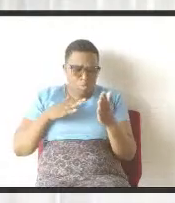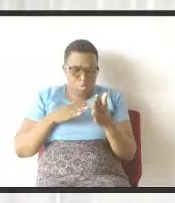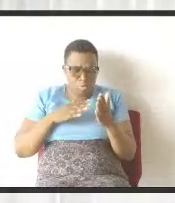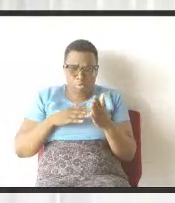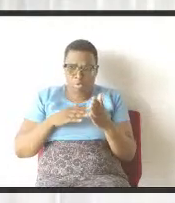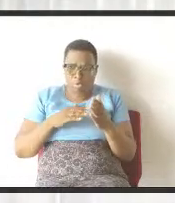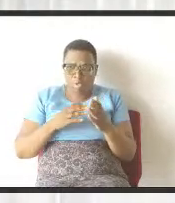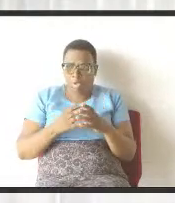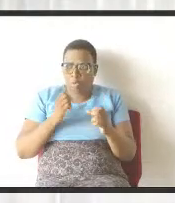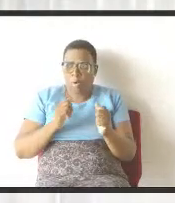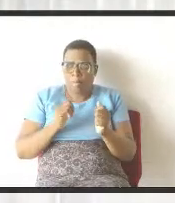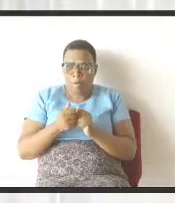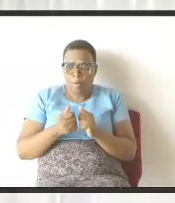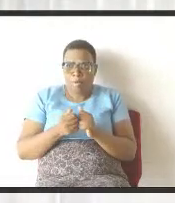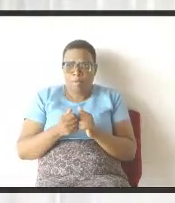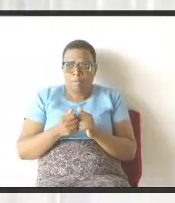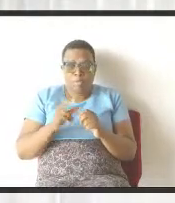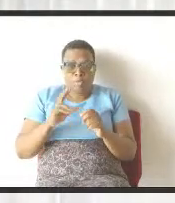Or you stayed up late